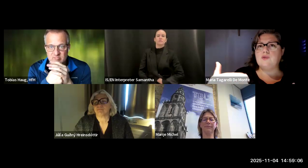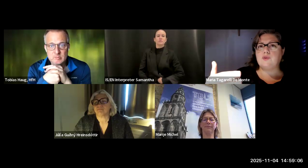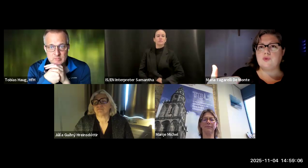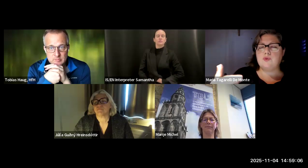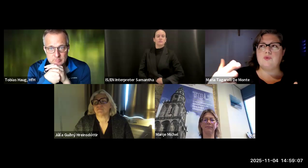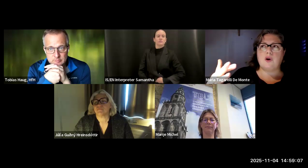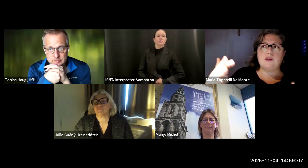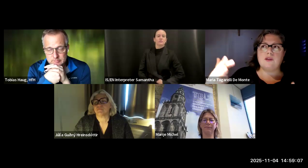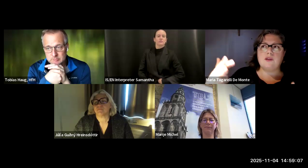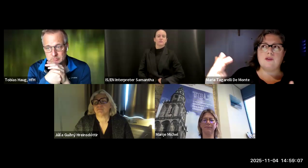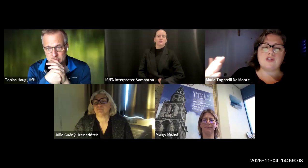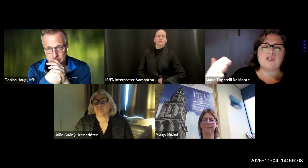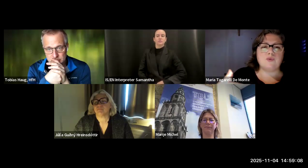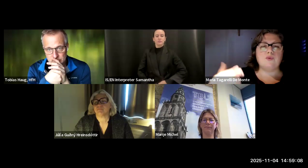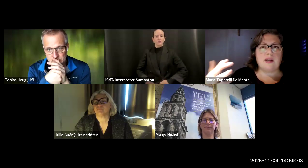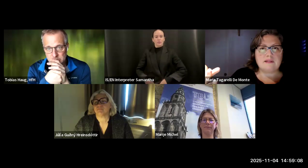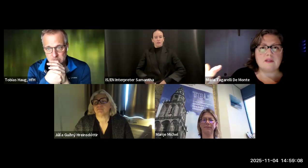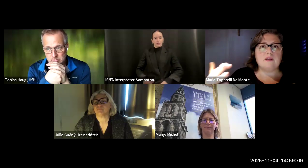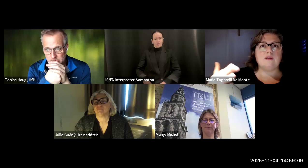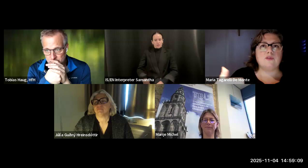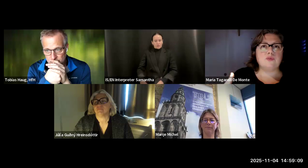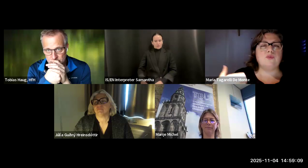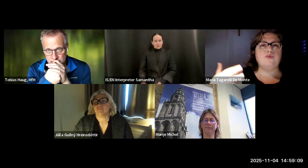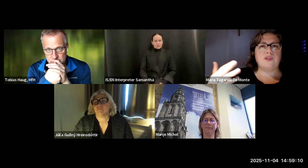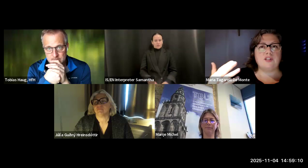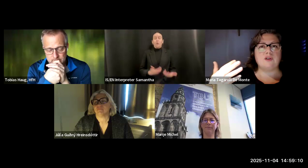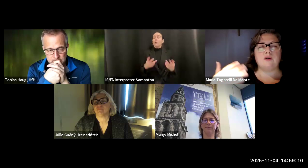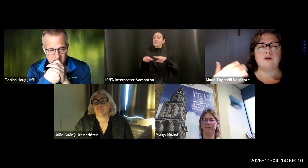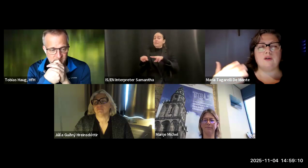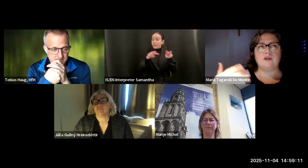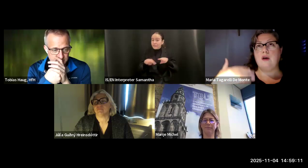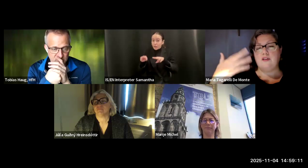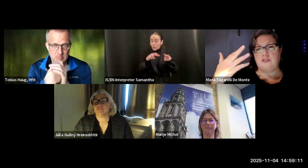use videos to draw their attention to lexicon, to